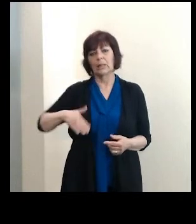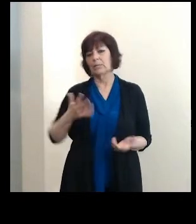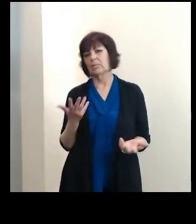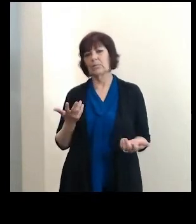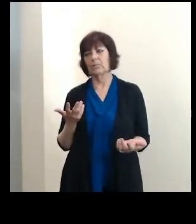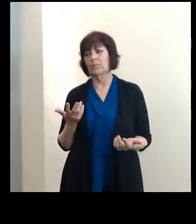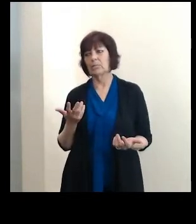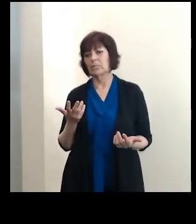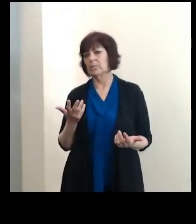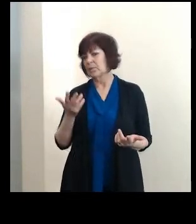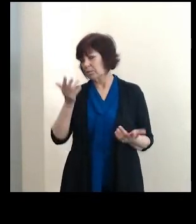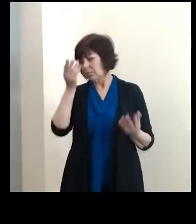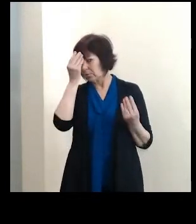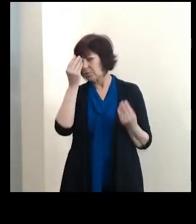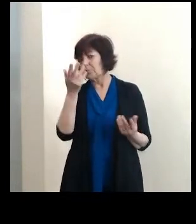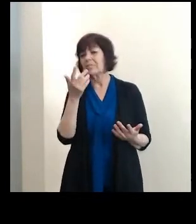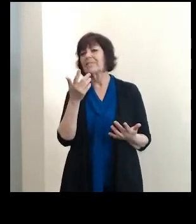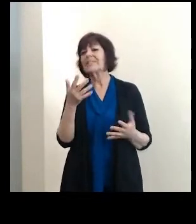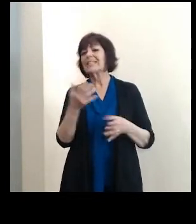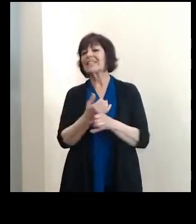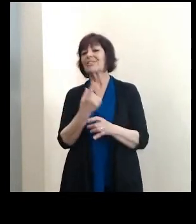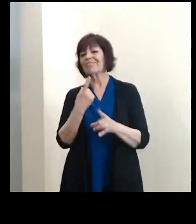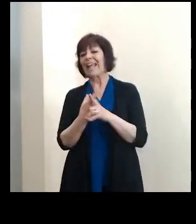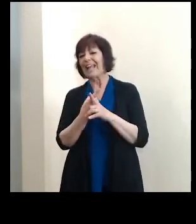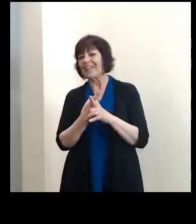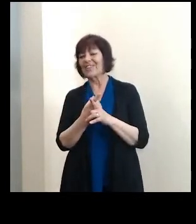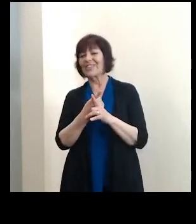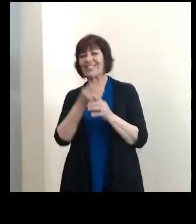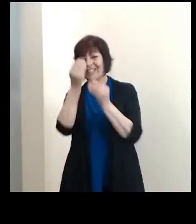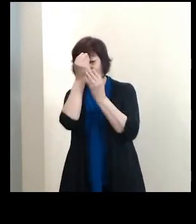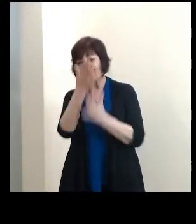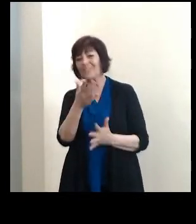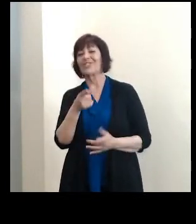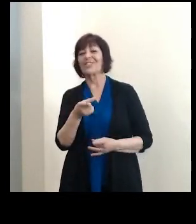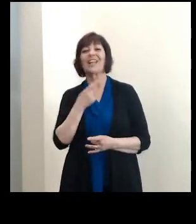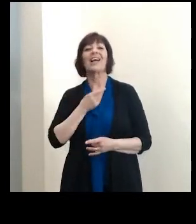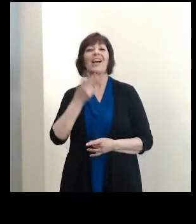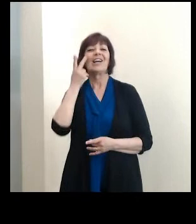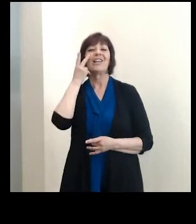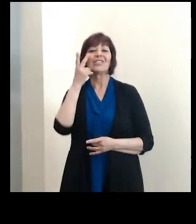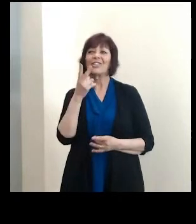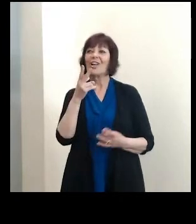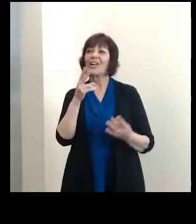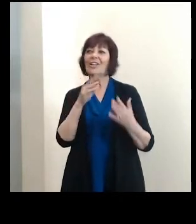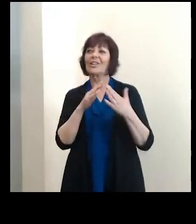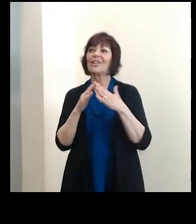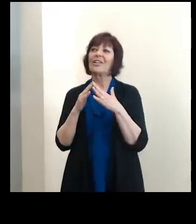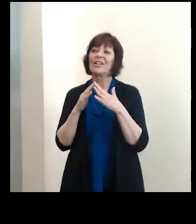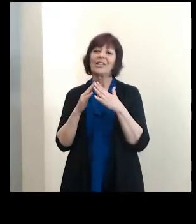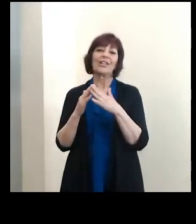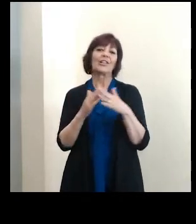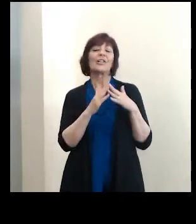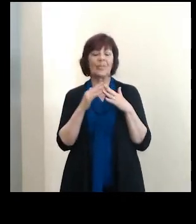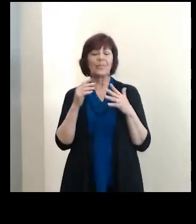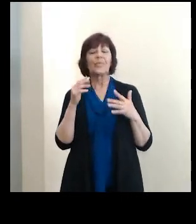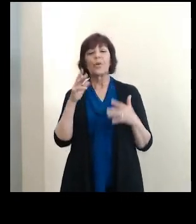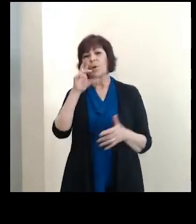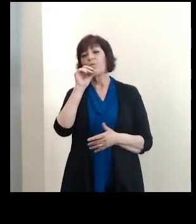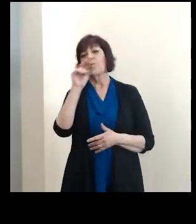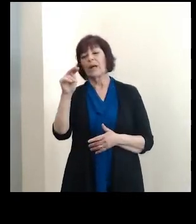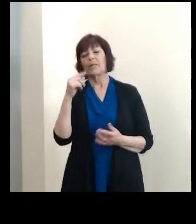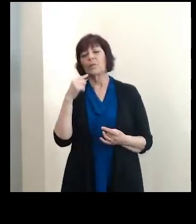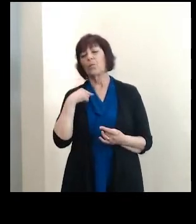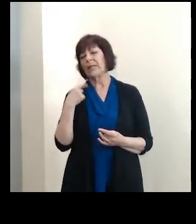of get accurate information out there. I saw what Ron Racuvia had said, and Ron and I communicate a